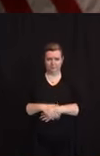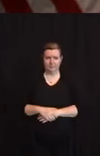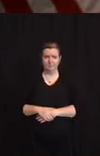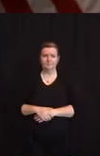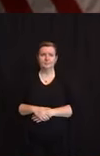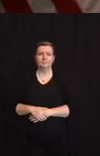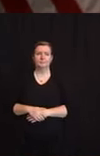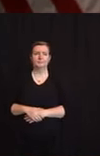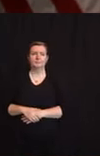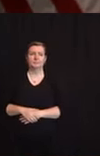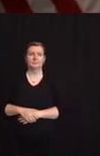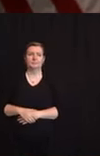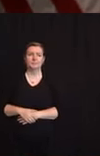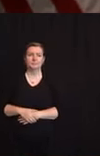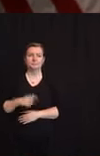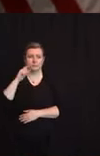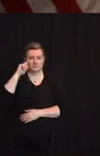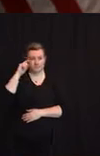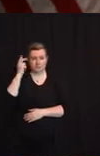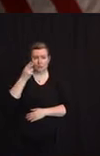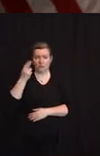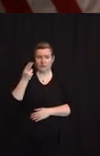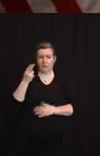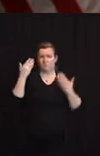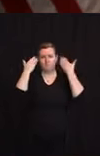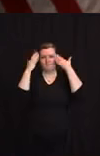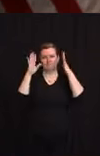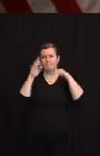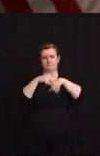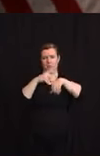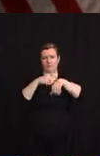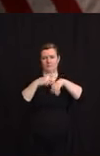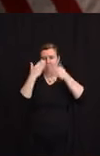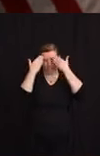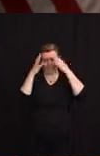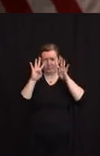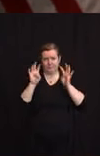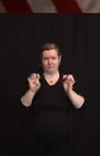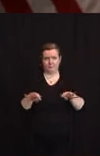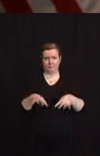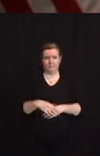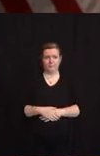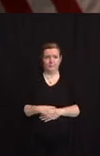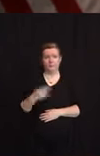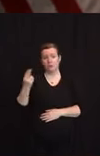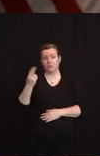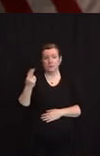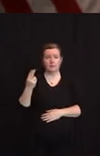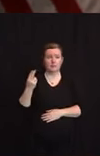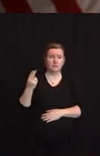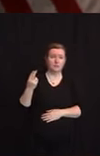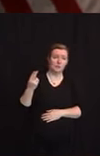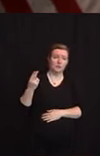visibility yet into Thursday, just because Thursday is sort of a potential usual White